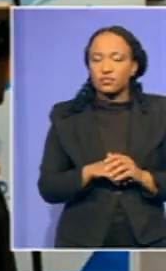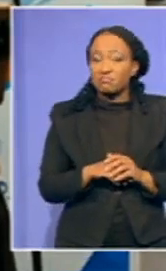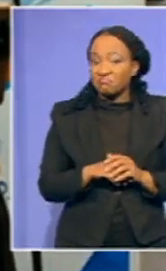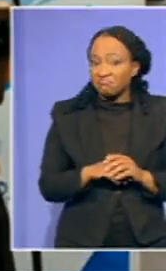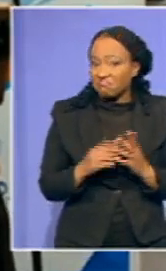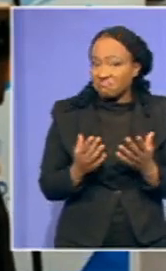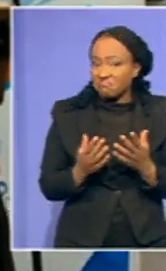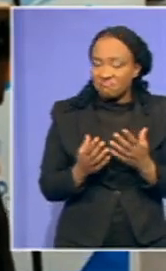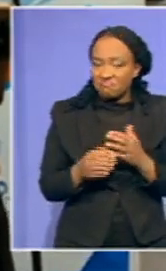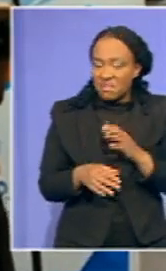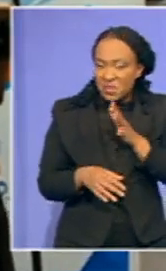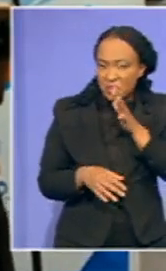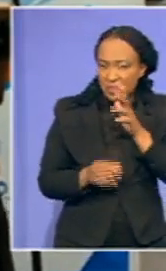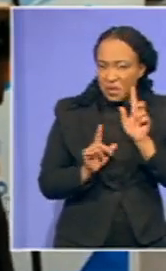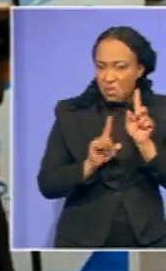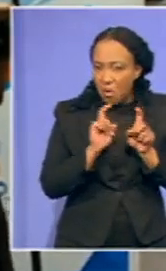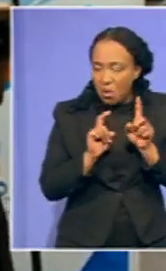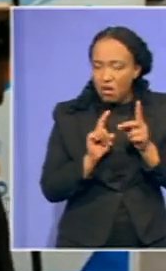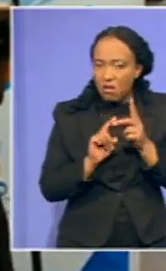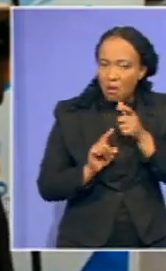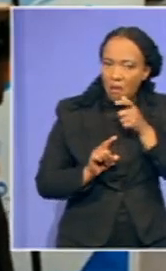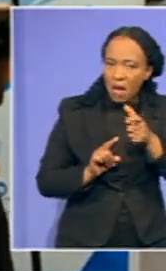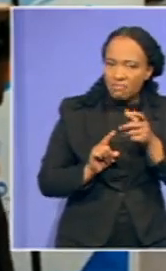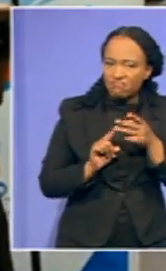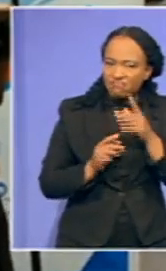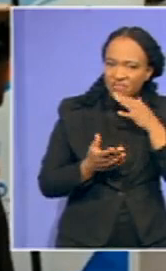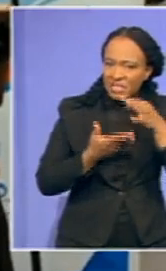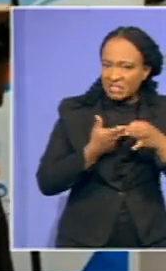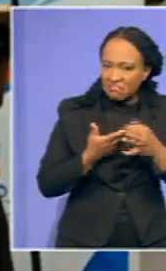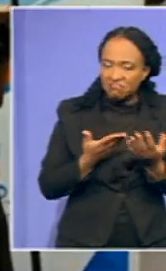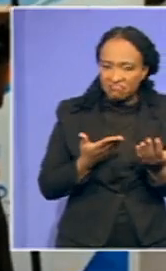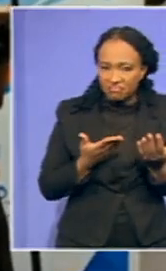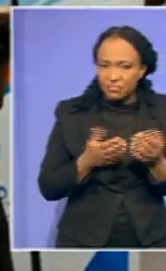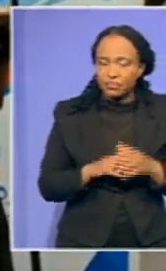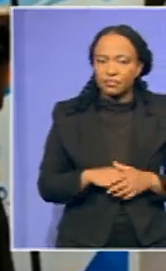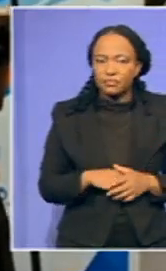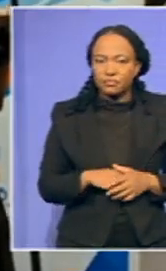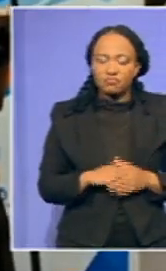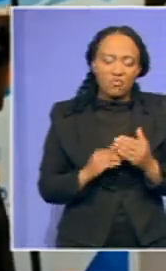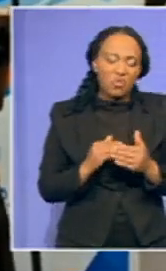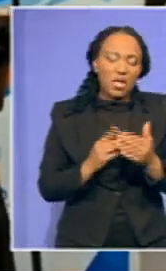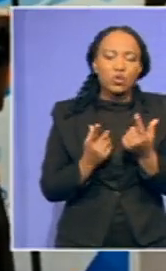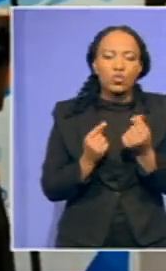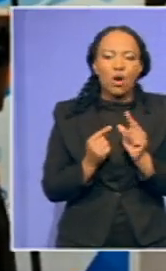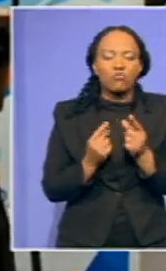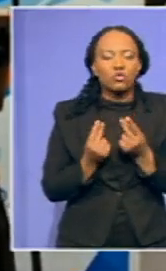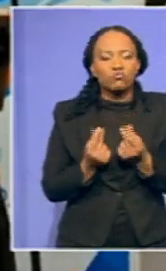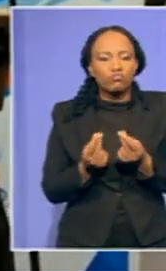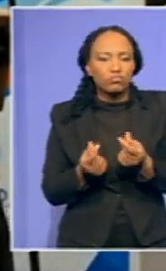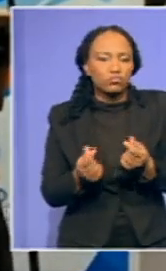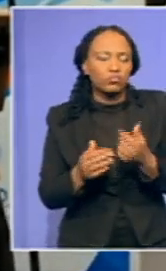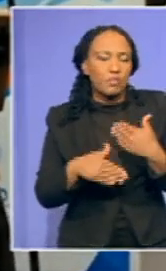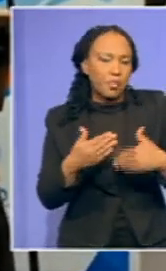questions, and you may even have some comments or some suggestions as to how things can be done in order to speed up the process.